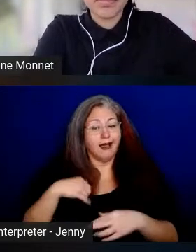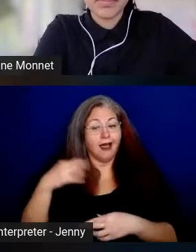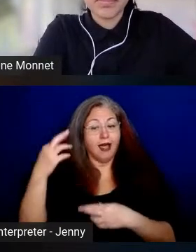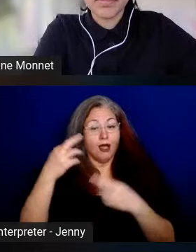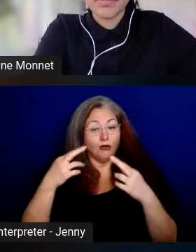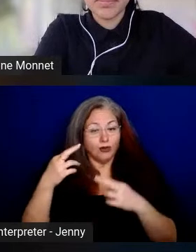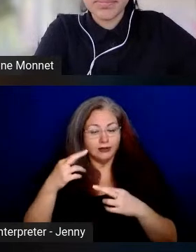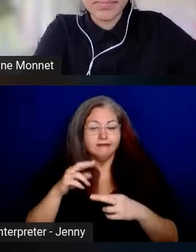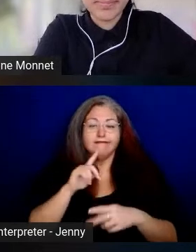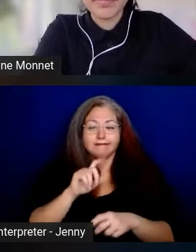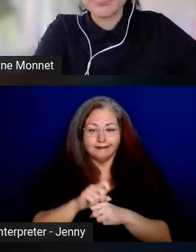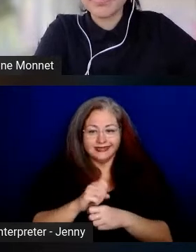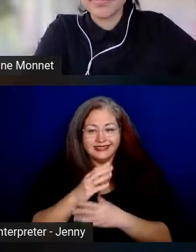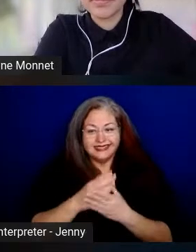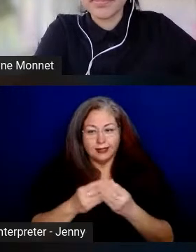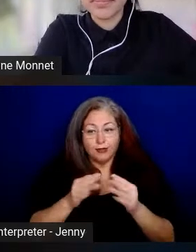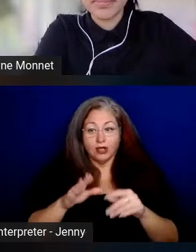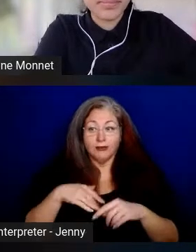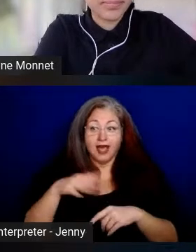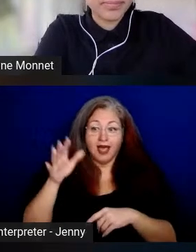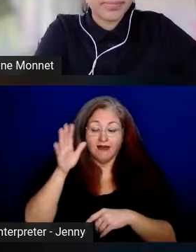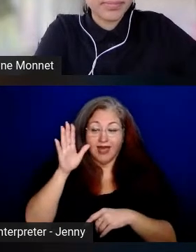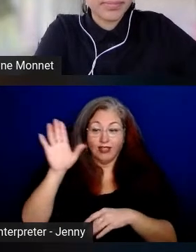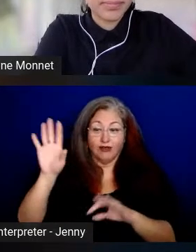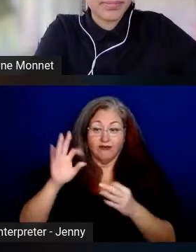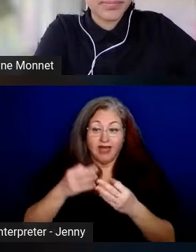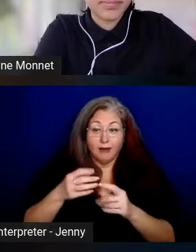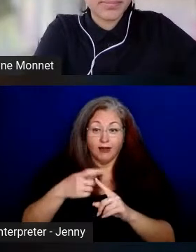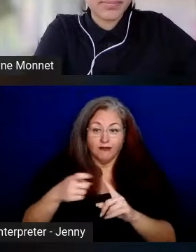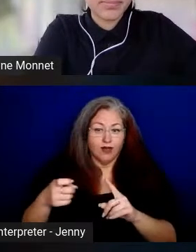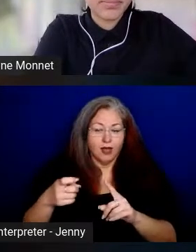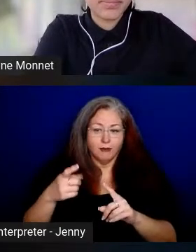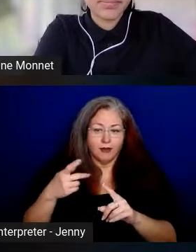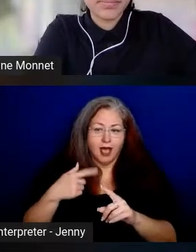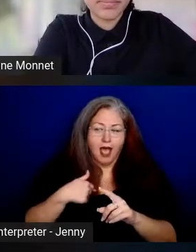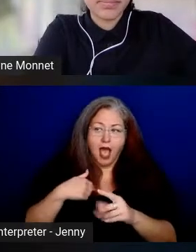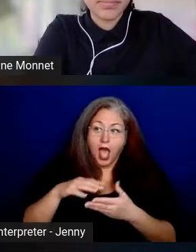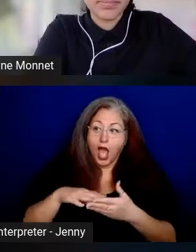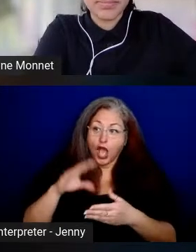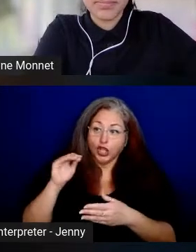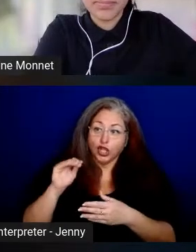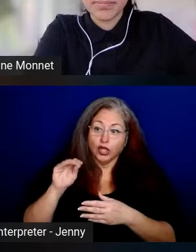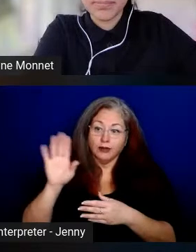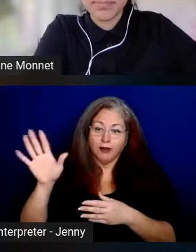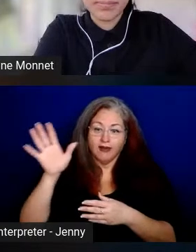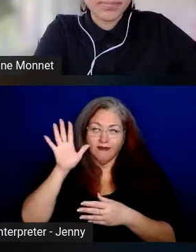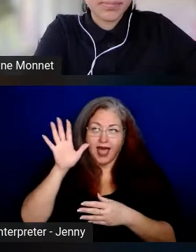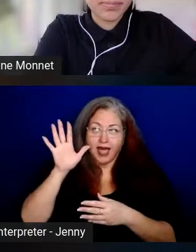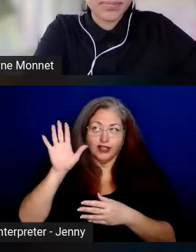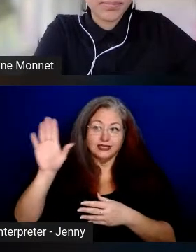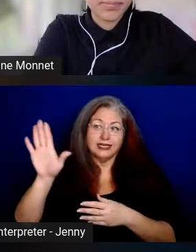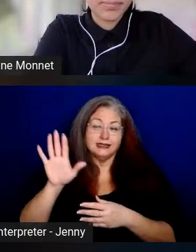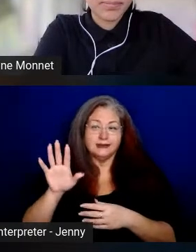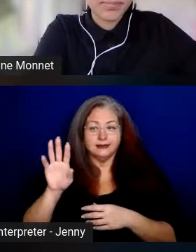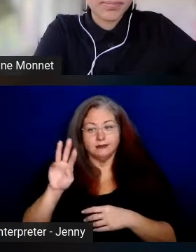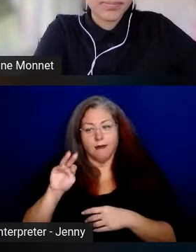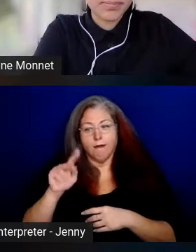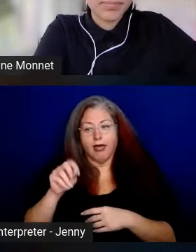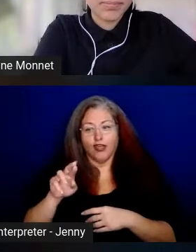part where my father's family came from. Like I never learned my father's mother tongue.